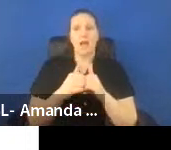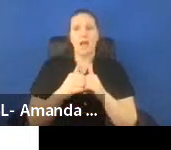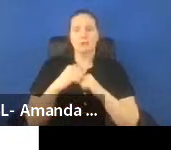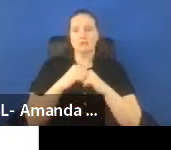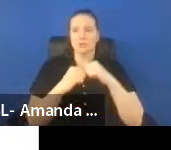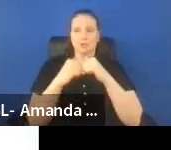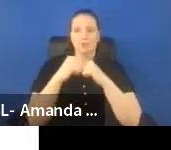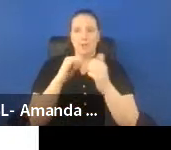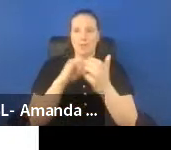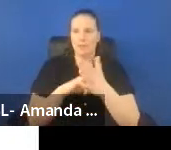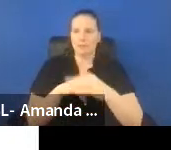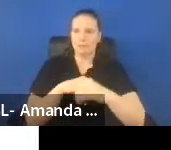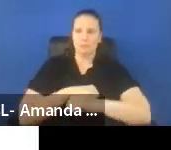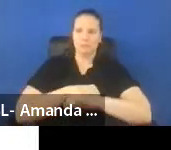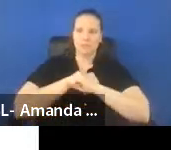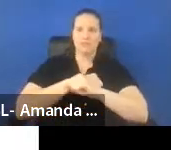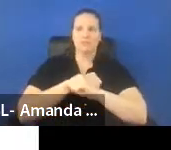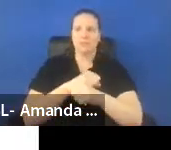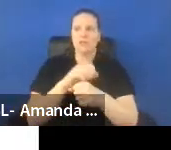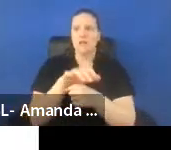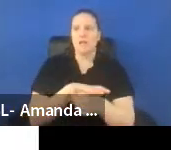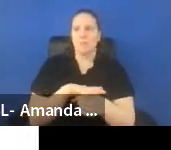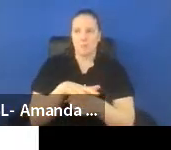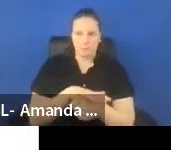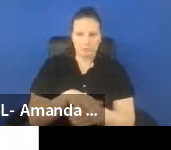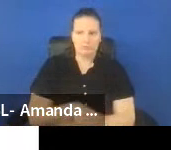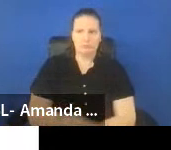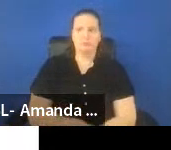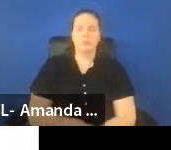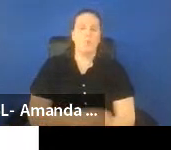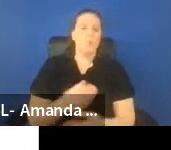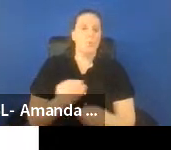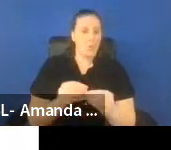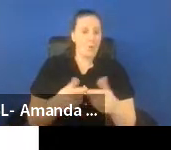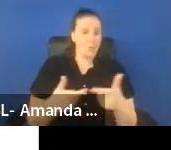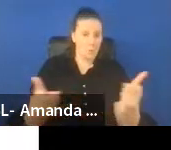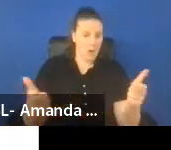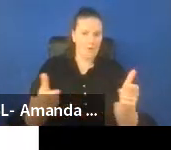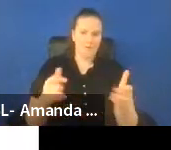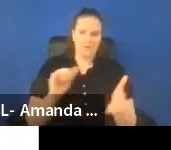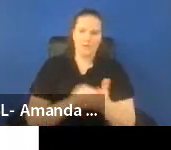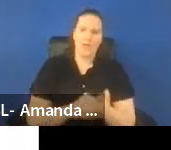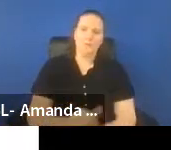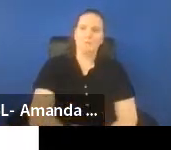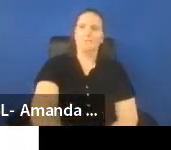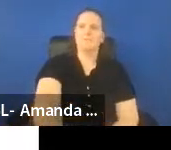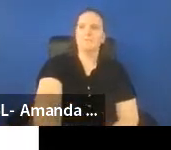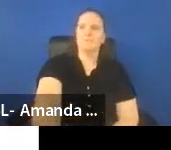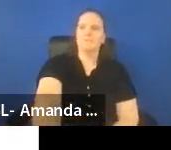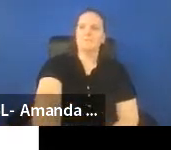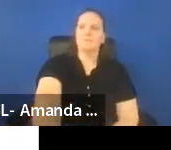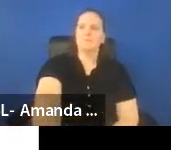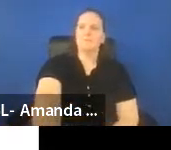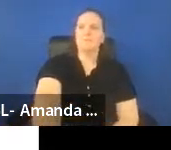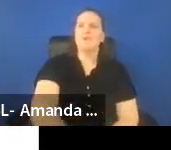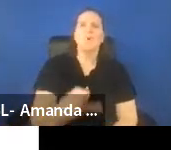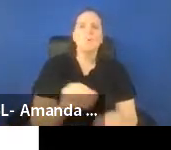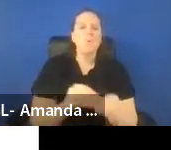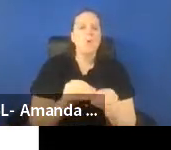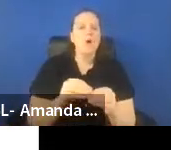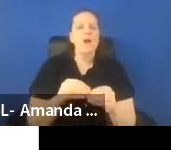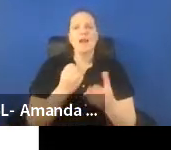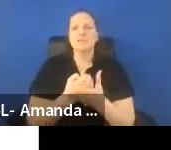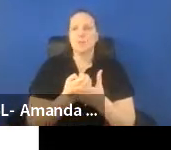it was protecting neighborhoods that were wider and that had more economic resources, so